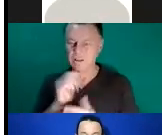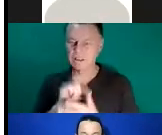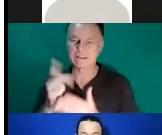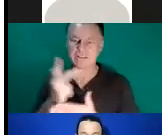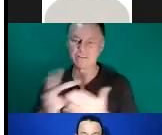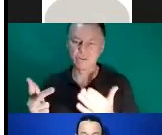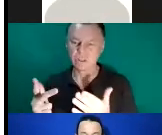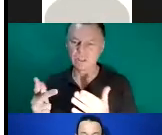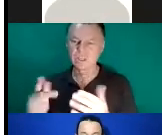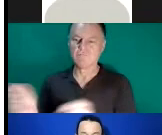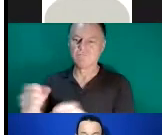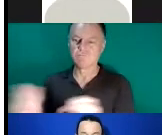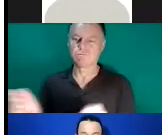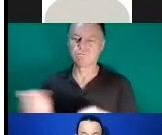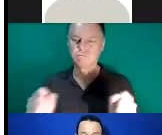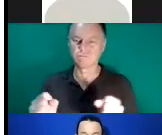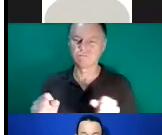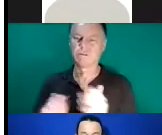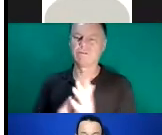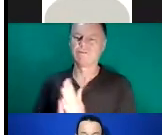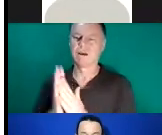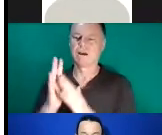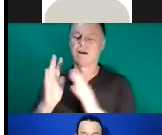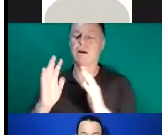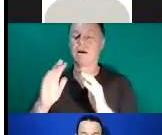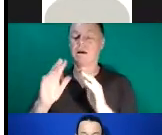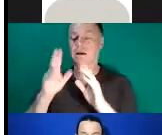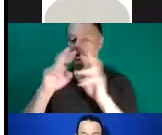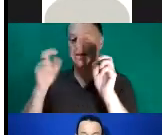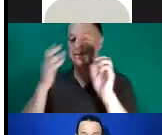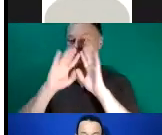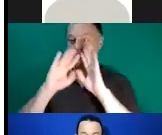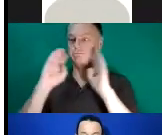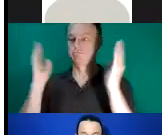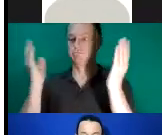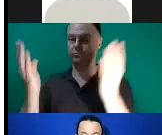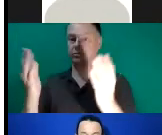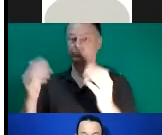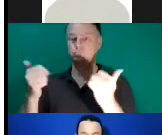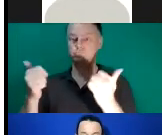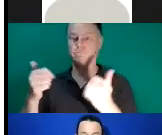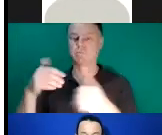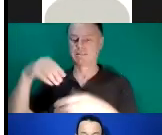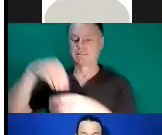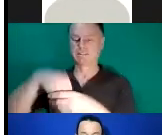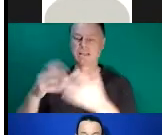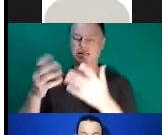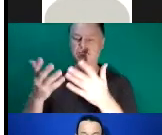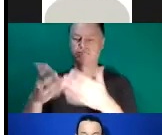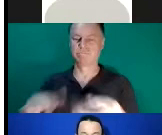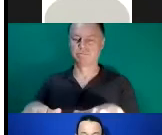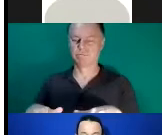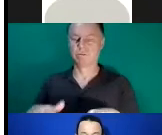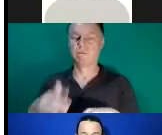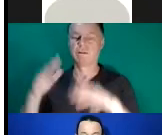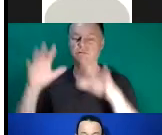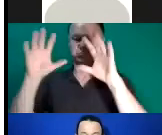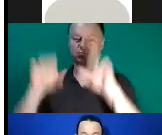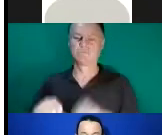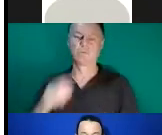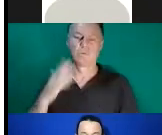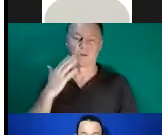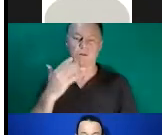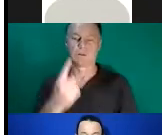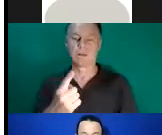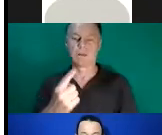fire. The exterior of the building survived, but was torn down in 1938. Today,